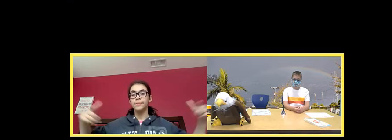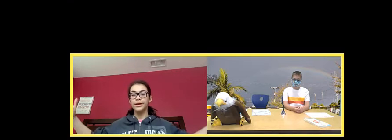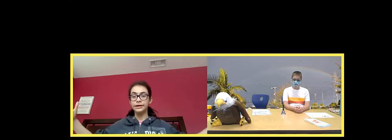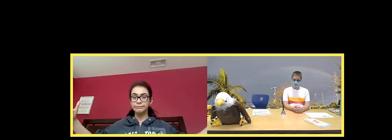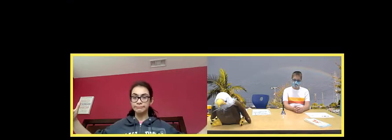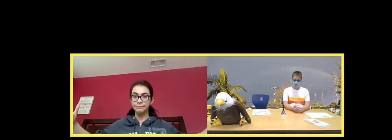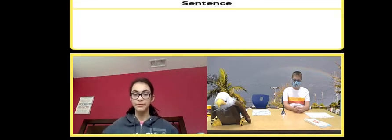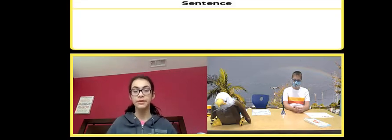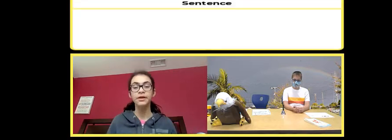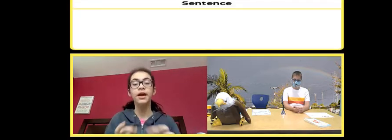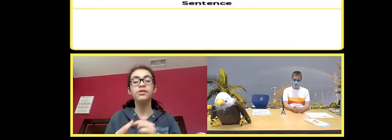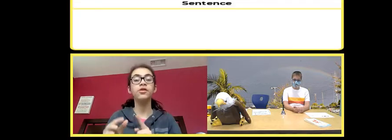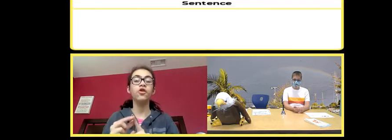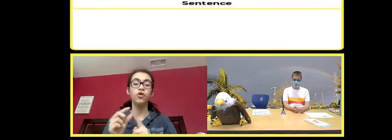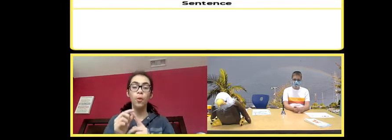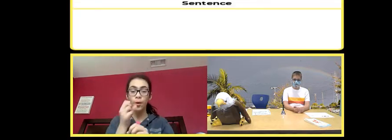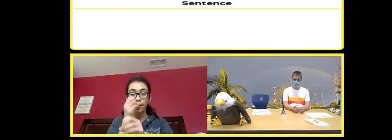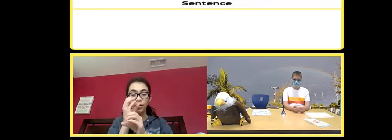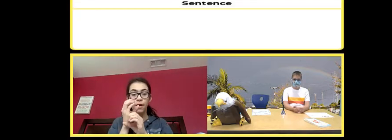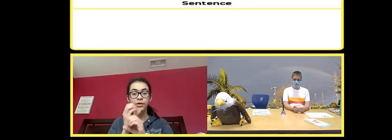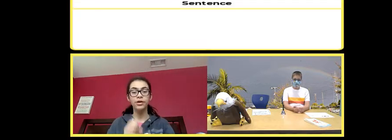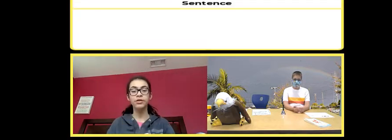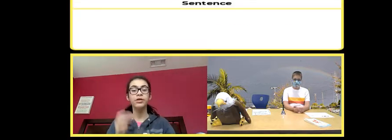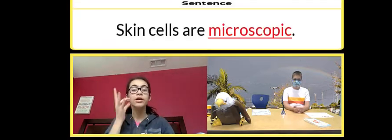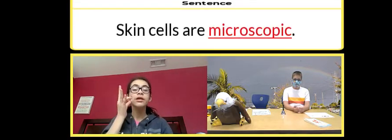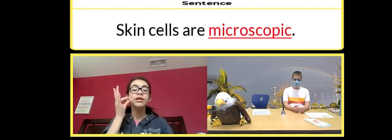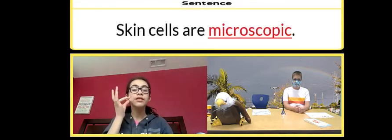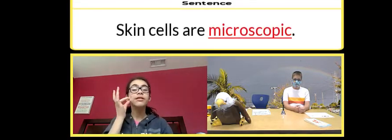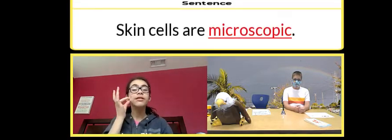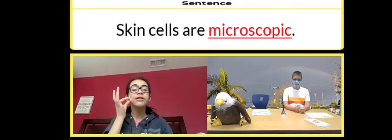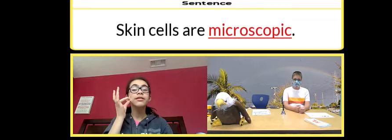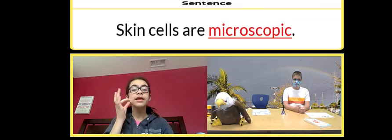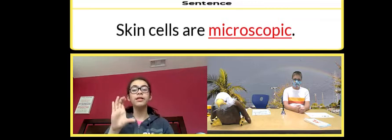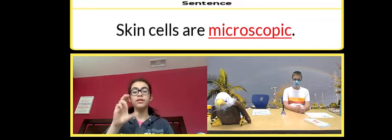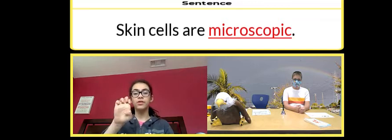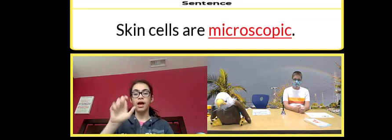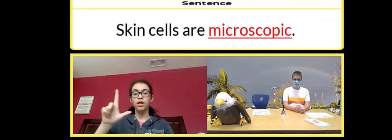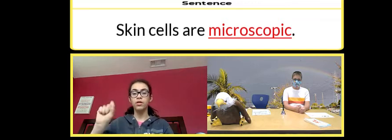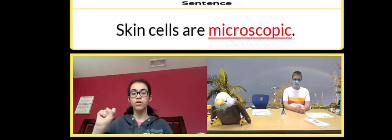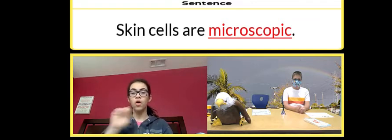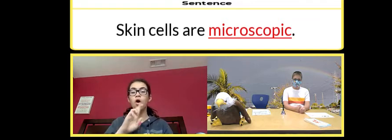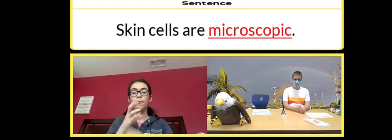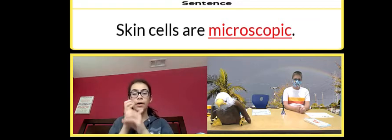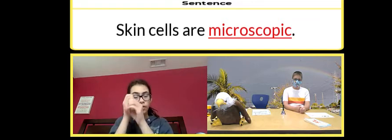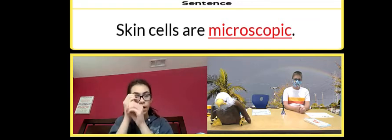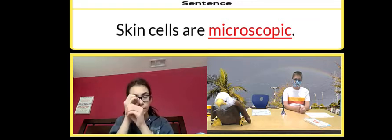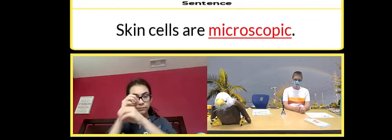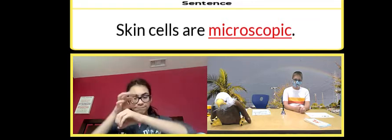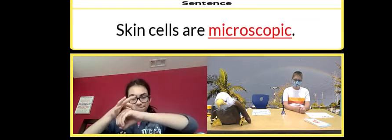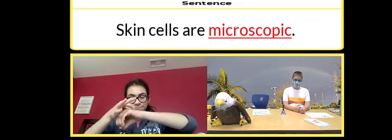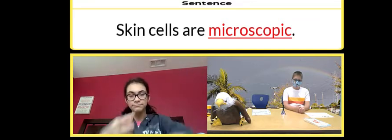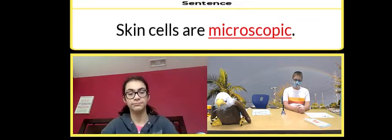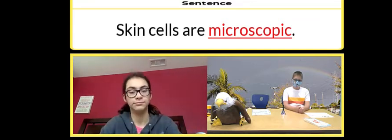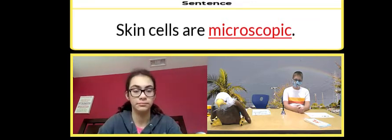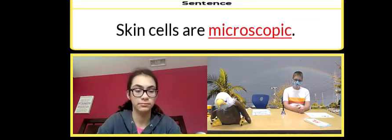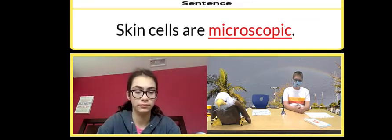is big. It says using the word microscopic is skin cells or microscopic.